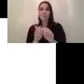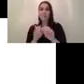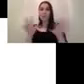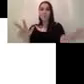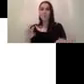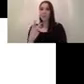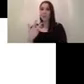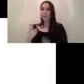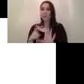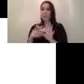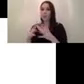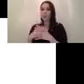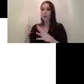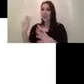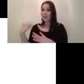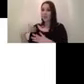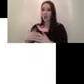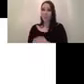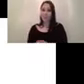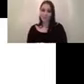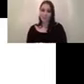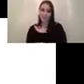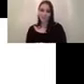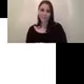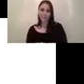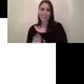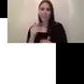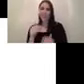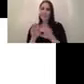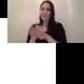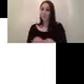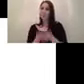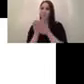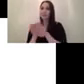and sets the new benchmark for this group of method.